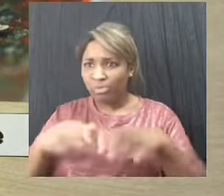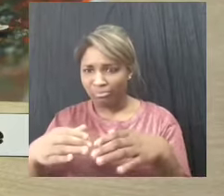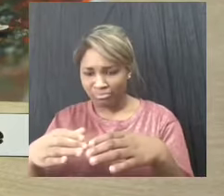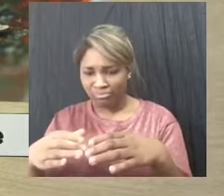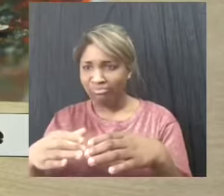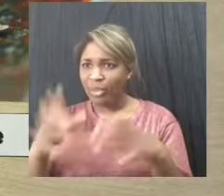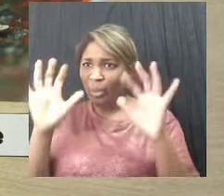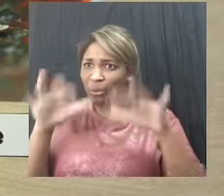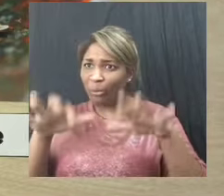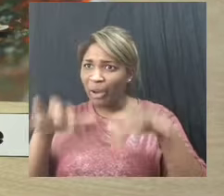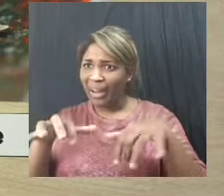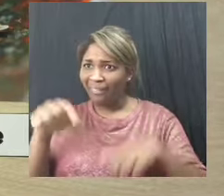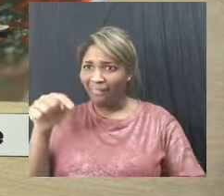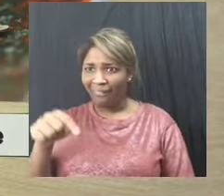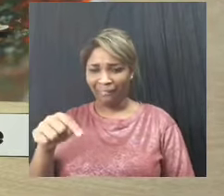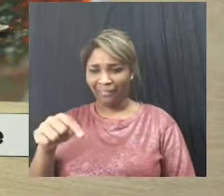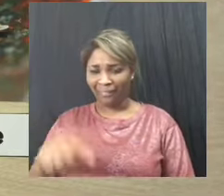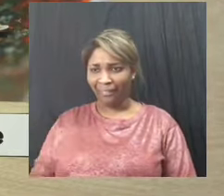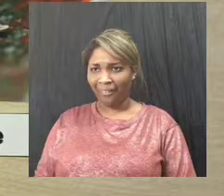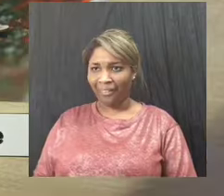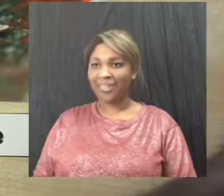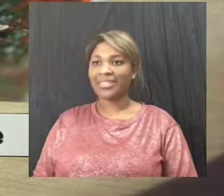rain puddle.